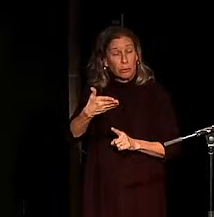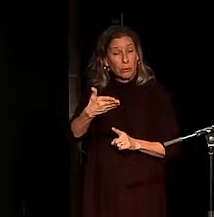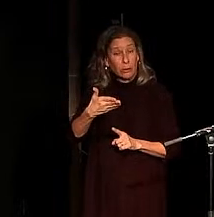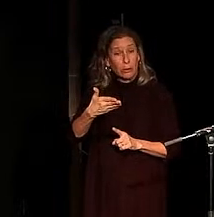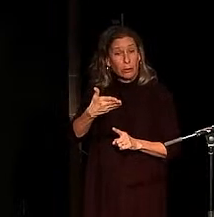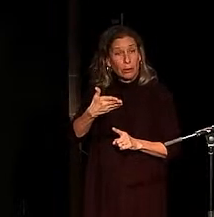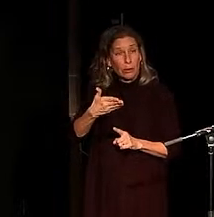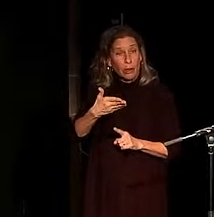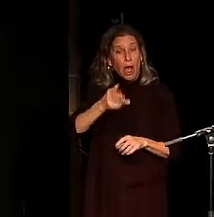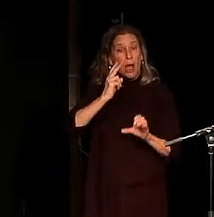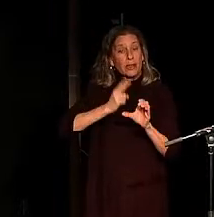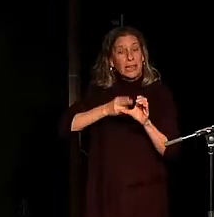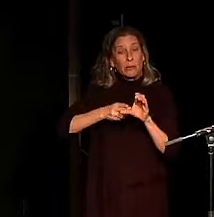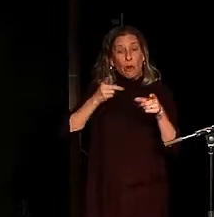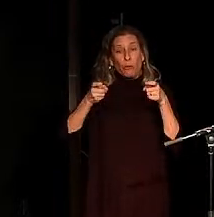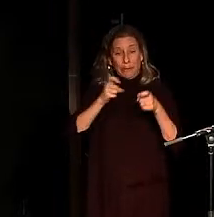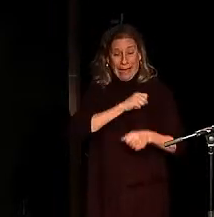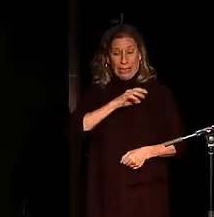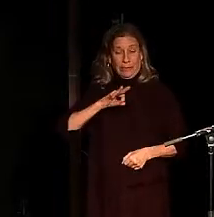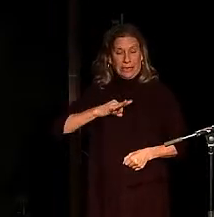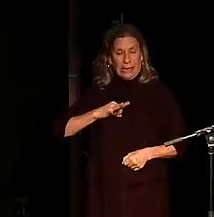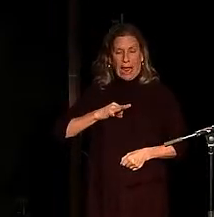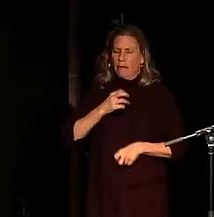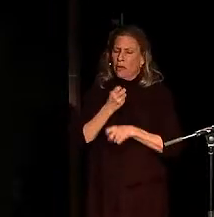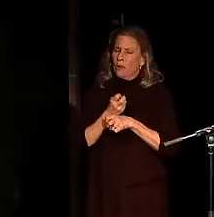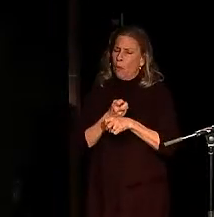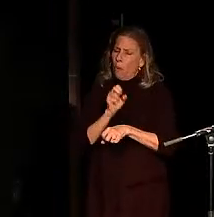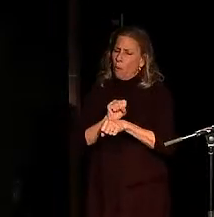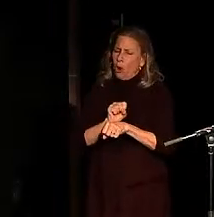the enrollment management staff for their hard work.